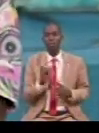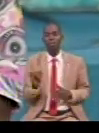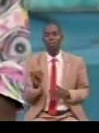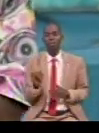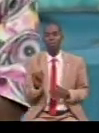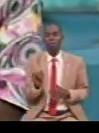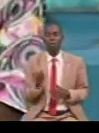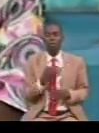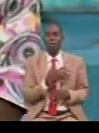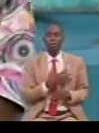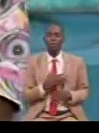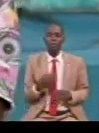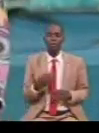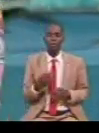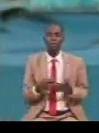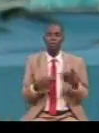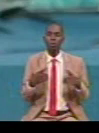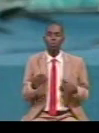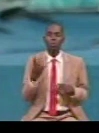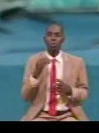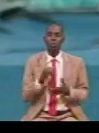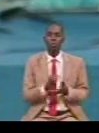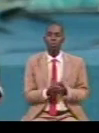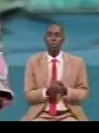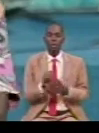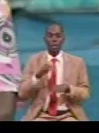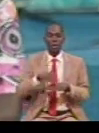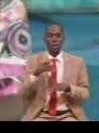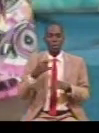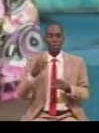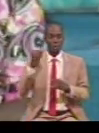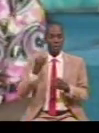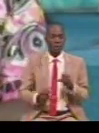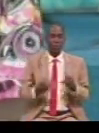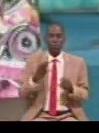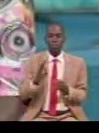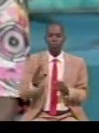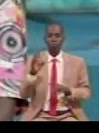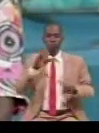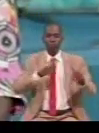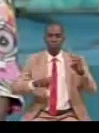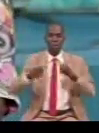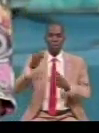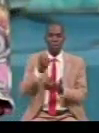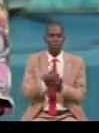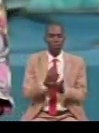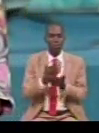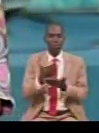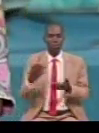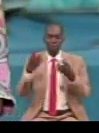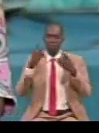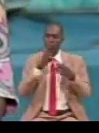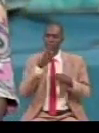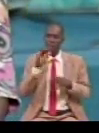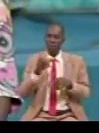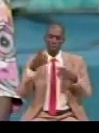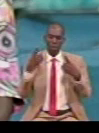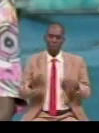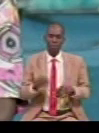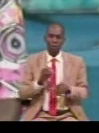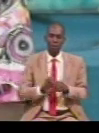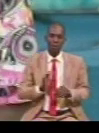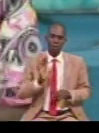was at the end of saying amen, something happened in my